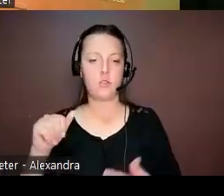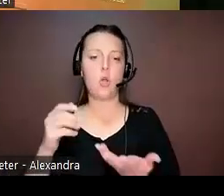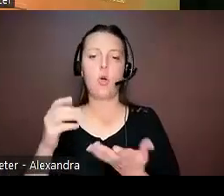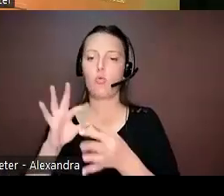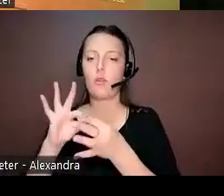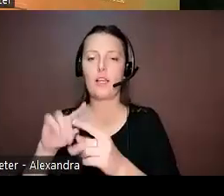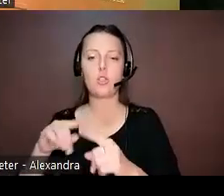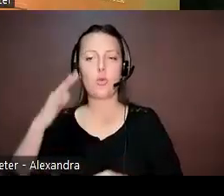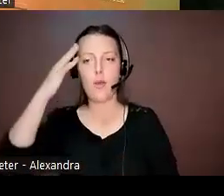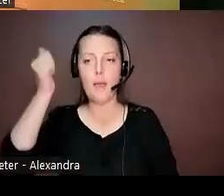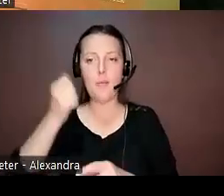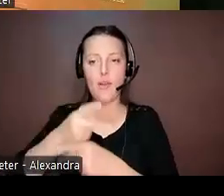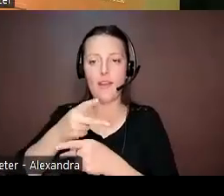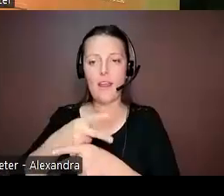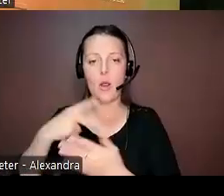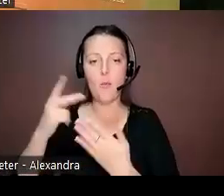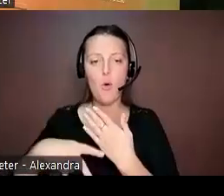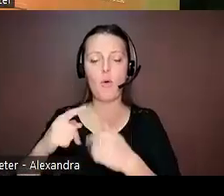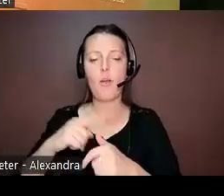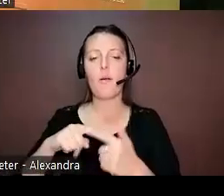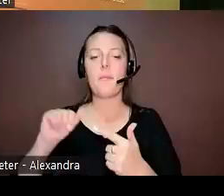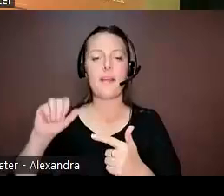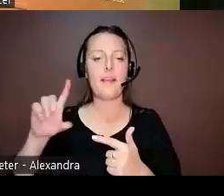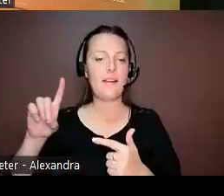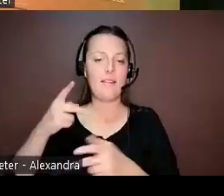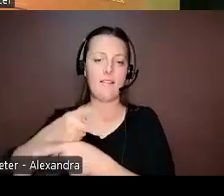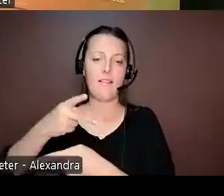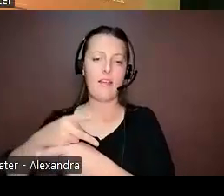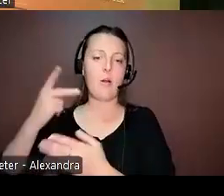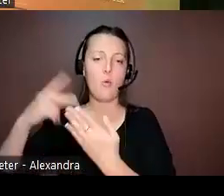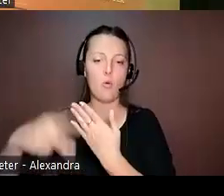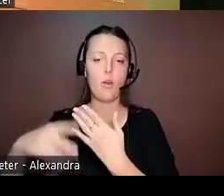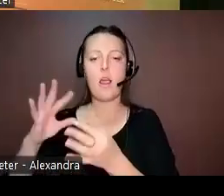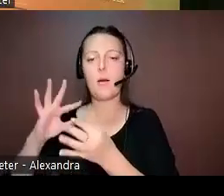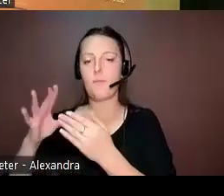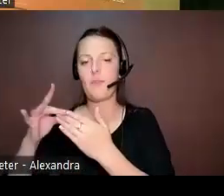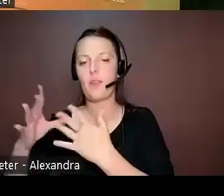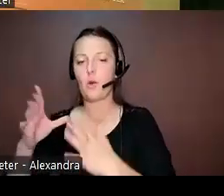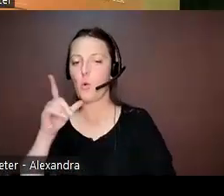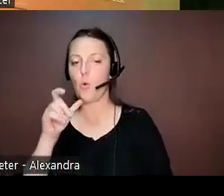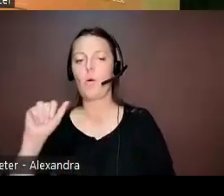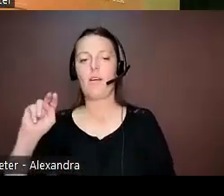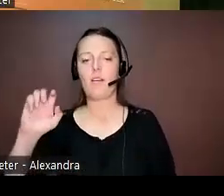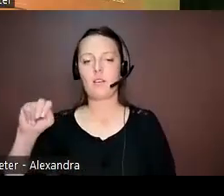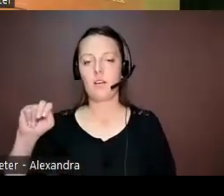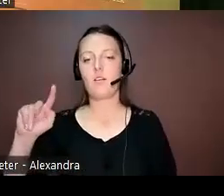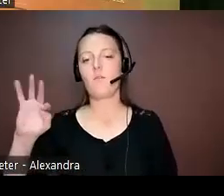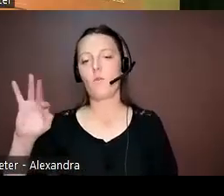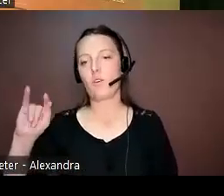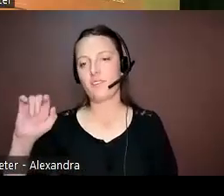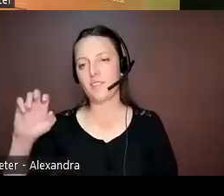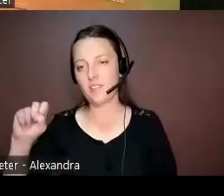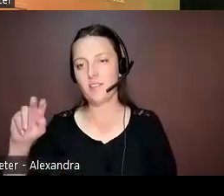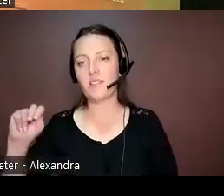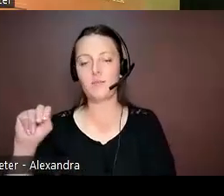AD care program led by Anton Thorstensen and Finger Lake Center of Excellence for Alzheimer's disease.